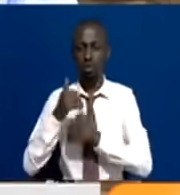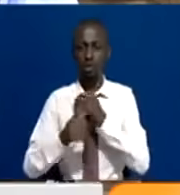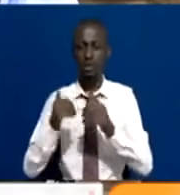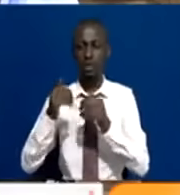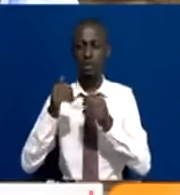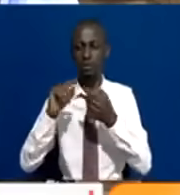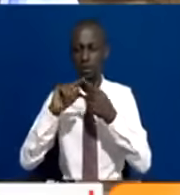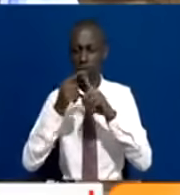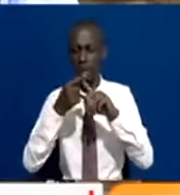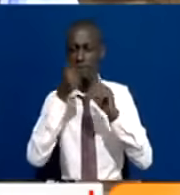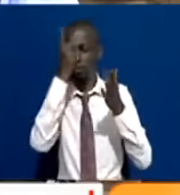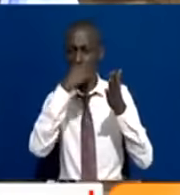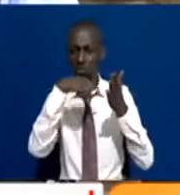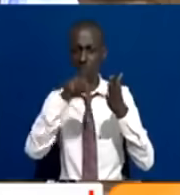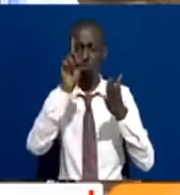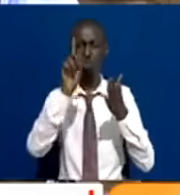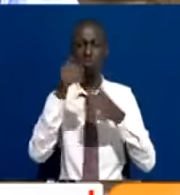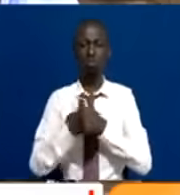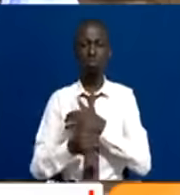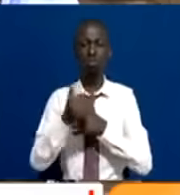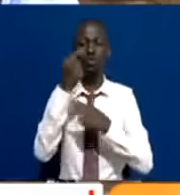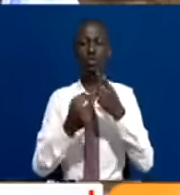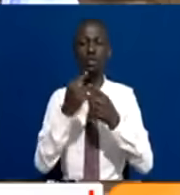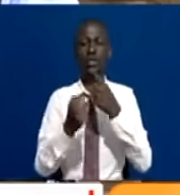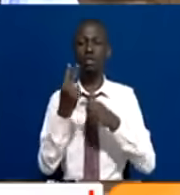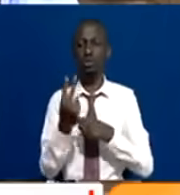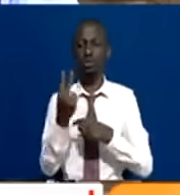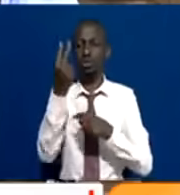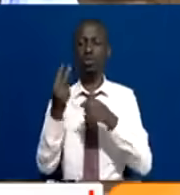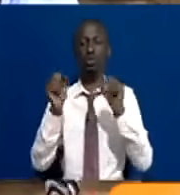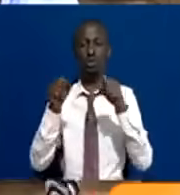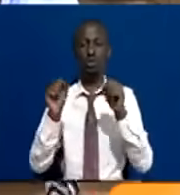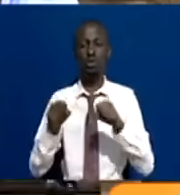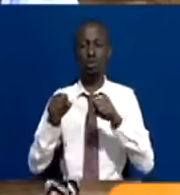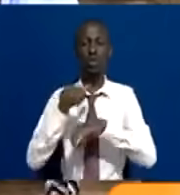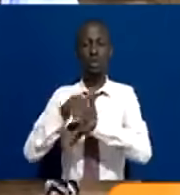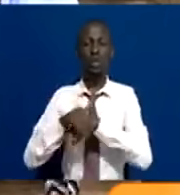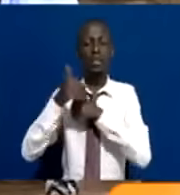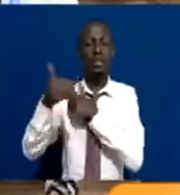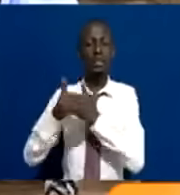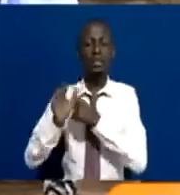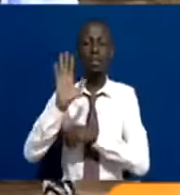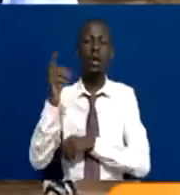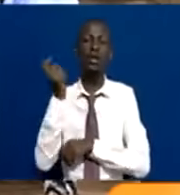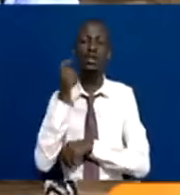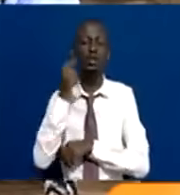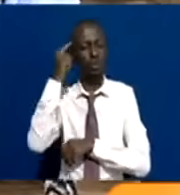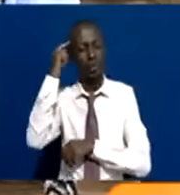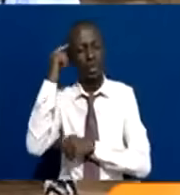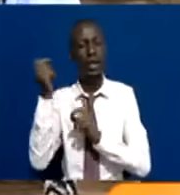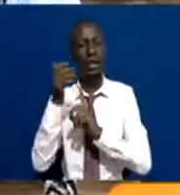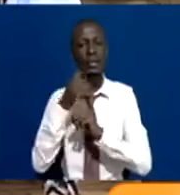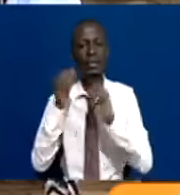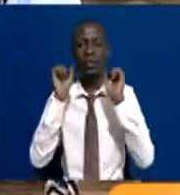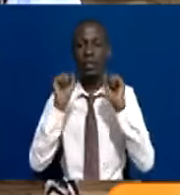then possibly in another 2 or so years, we should be able to actually see something on your shelves. We think it is viable, as long as